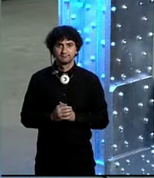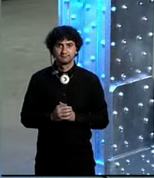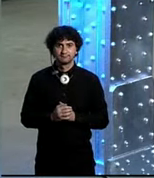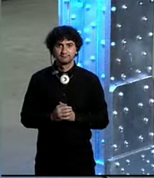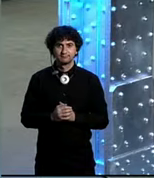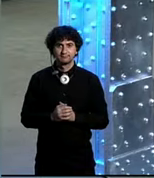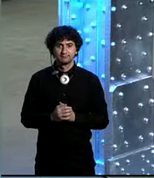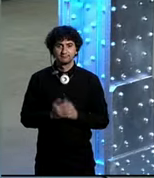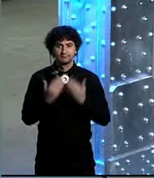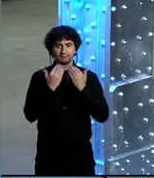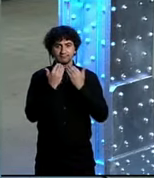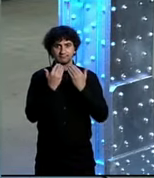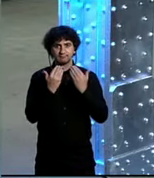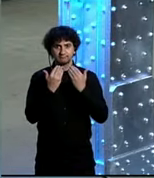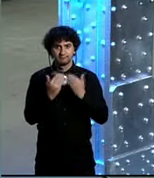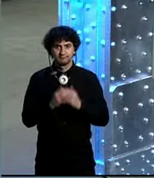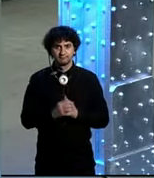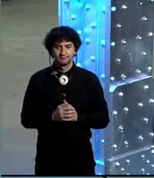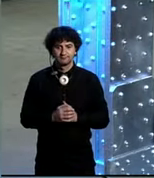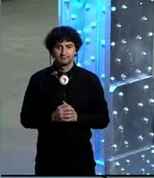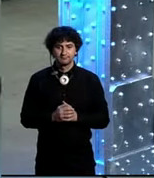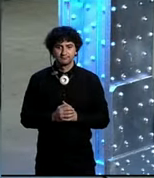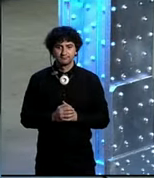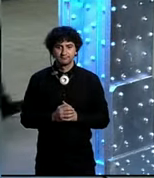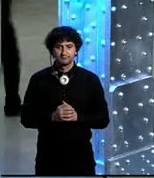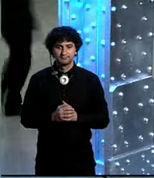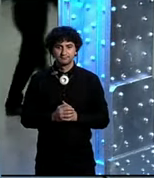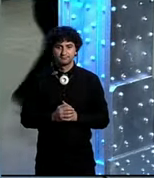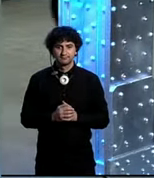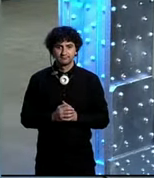Yep. Thank you. I will put on another presentation.